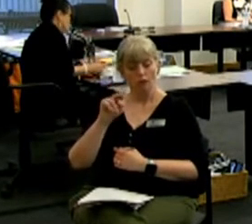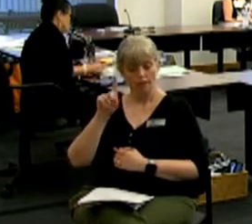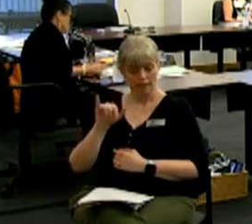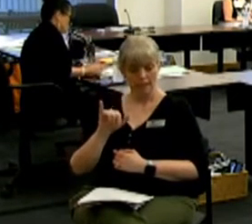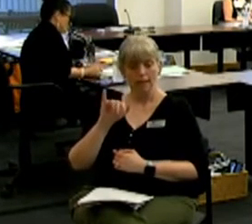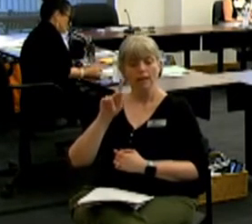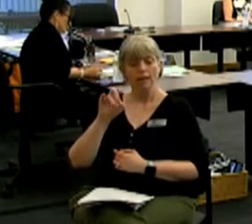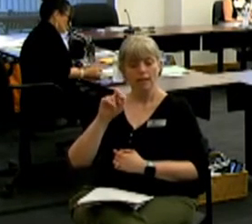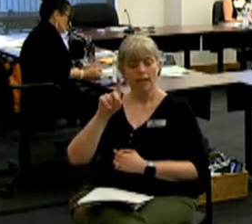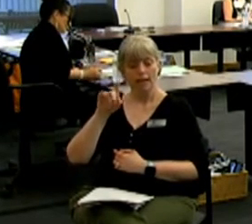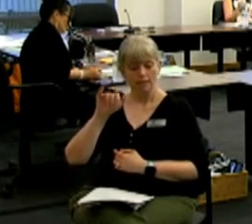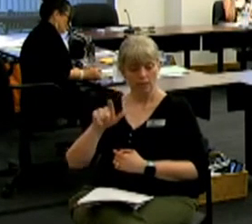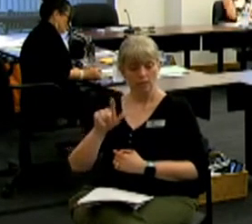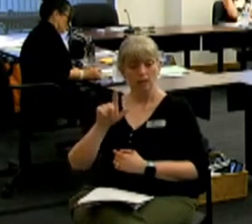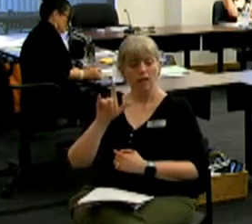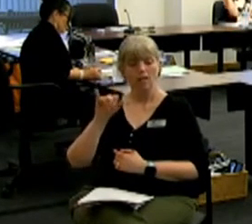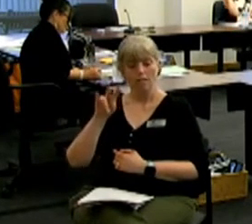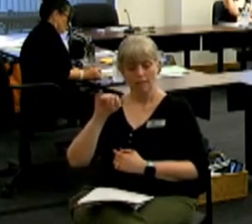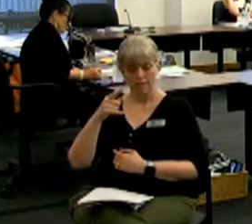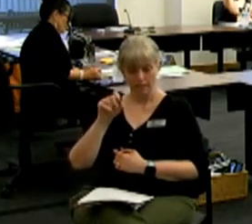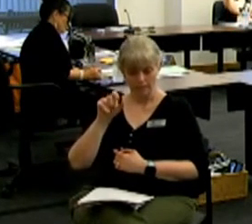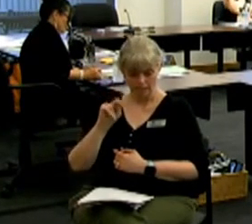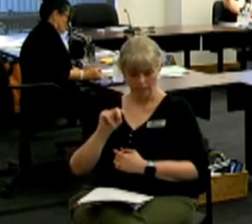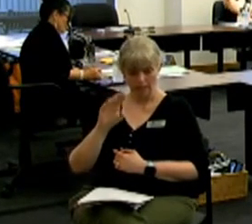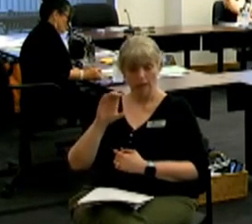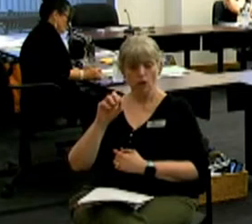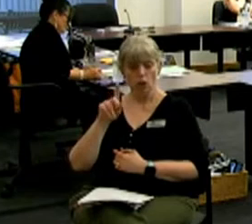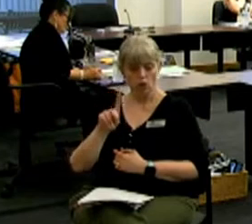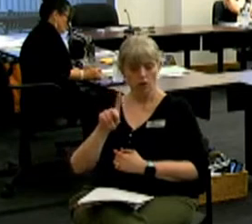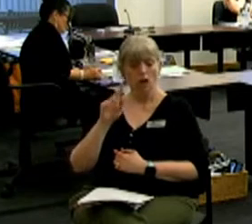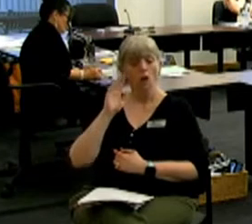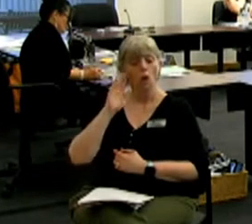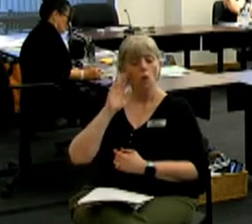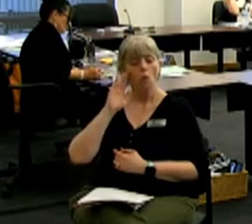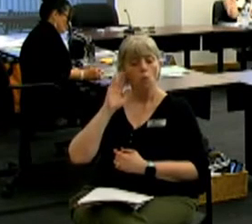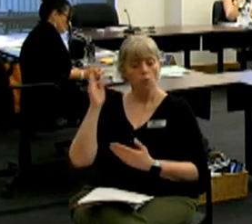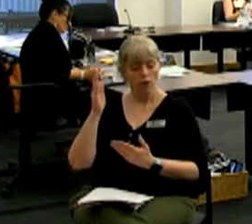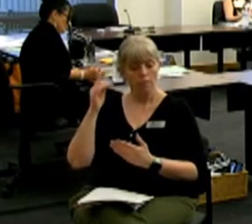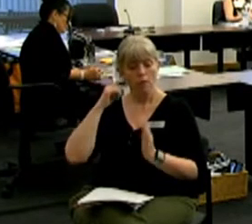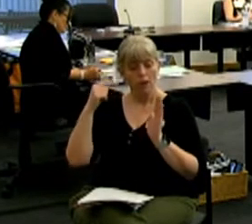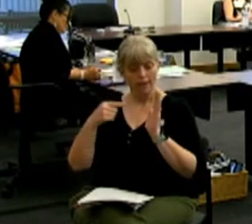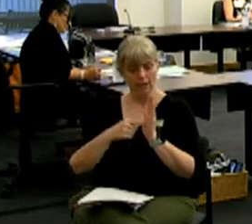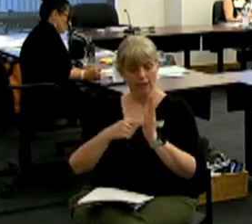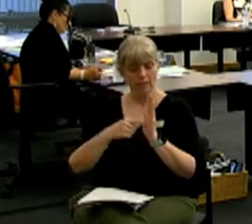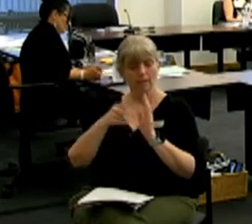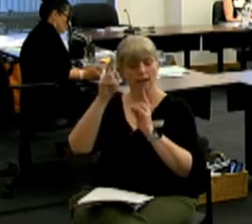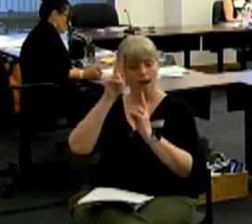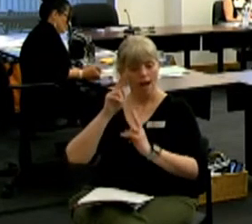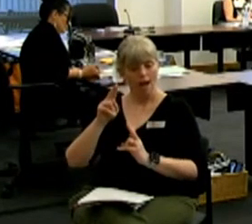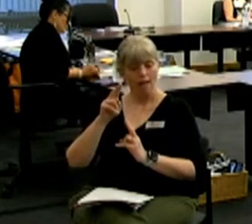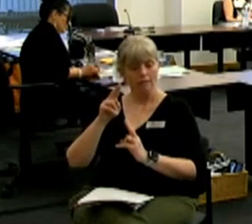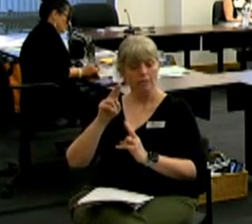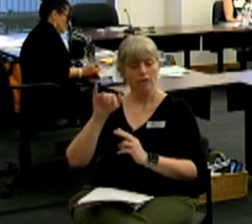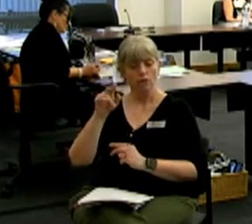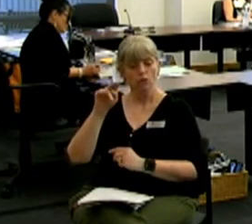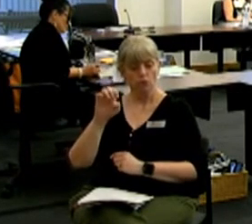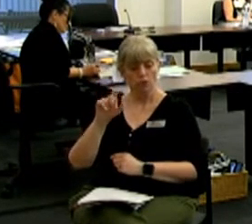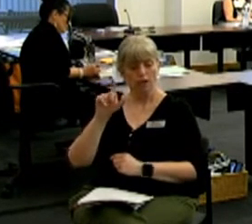LaSalle, Kankakee, Livingston, and Cook, State of Illinois, does hereby recognize and honor June